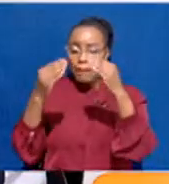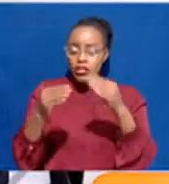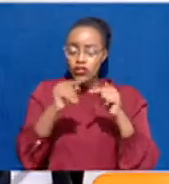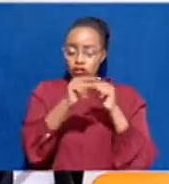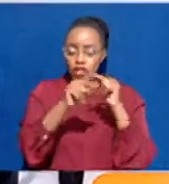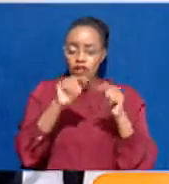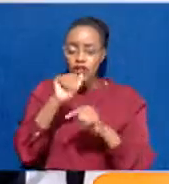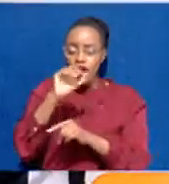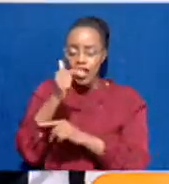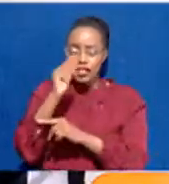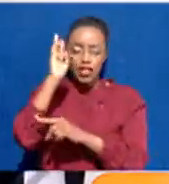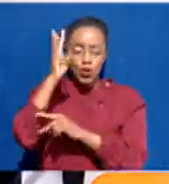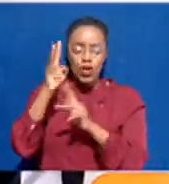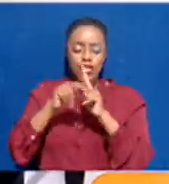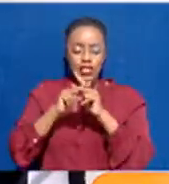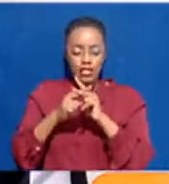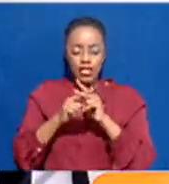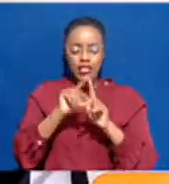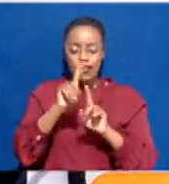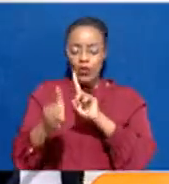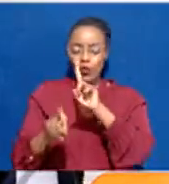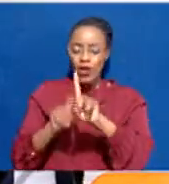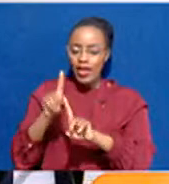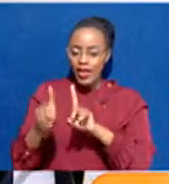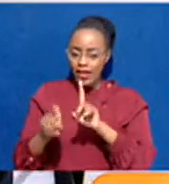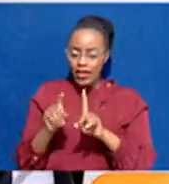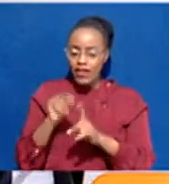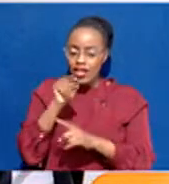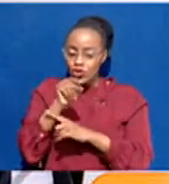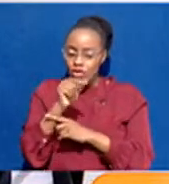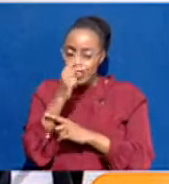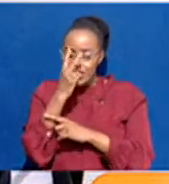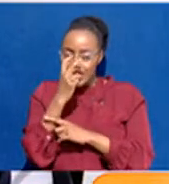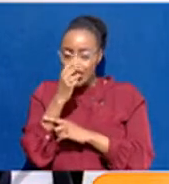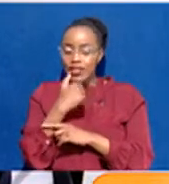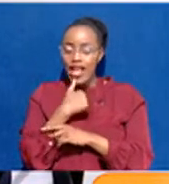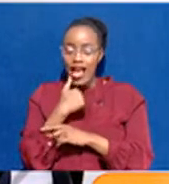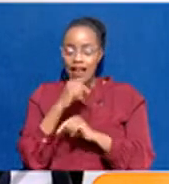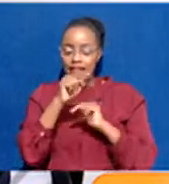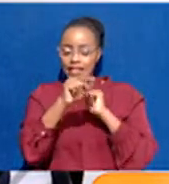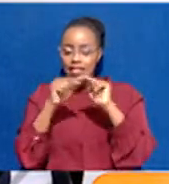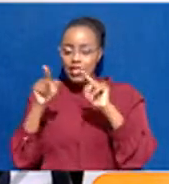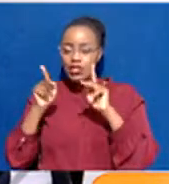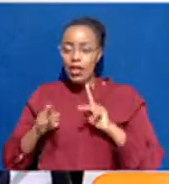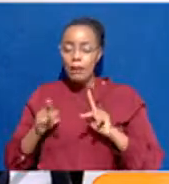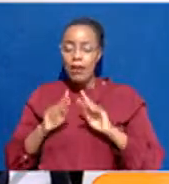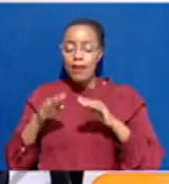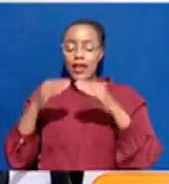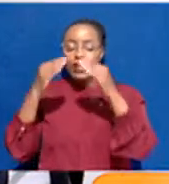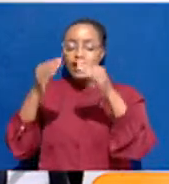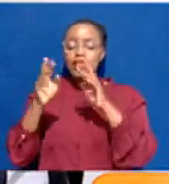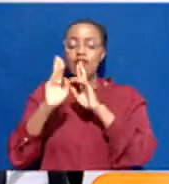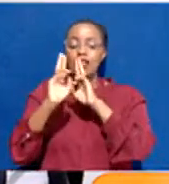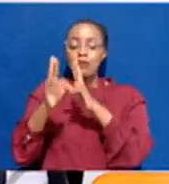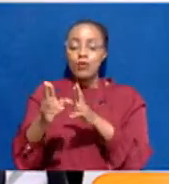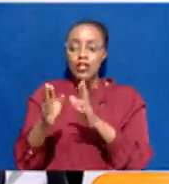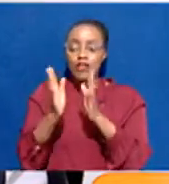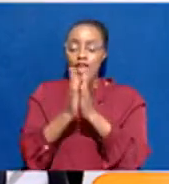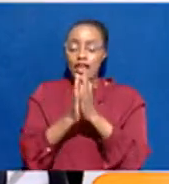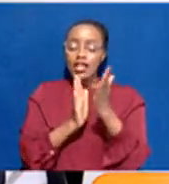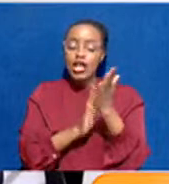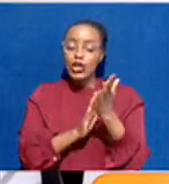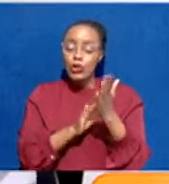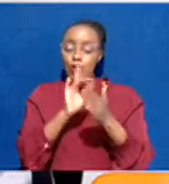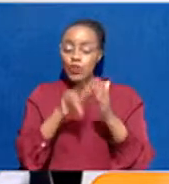Torture Act, shall initiate inquiries into the alleged instances of torture and issue reports and